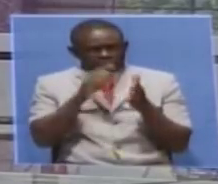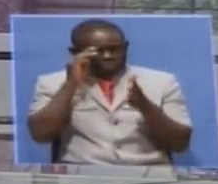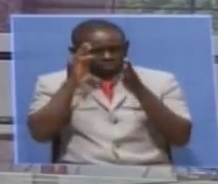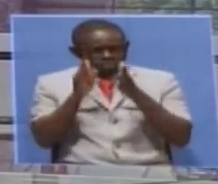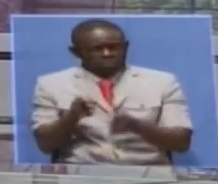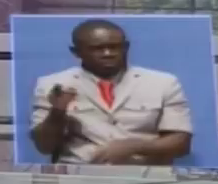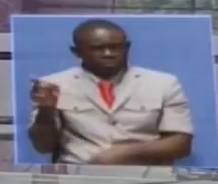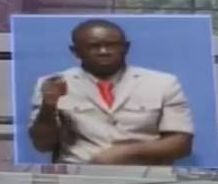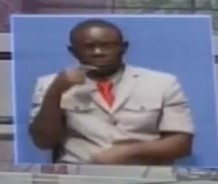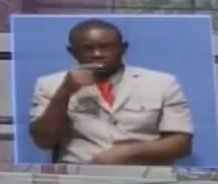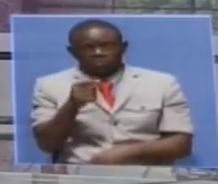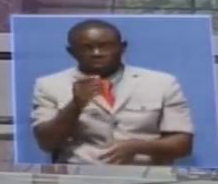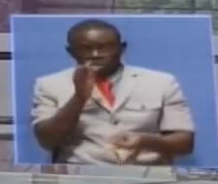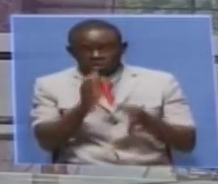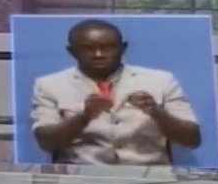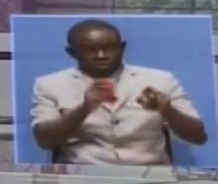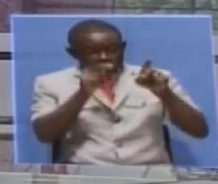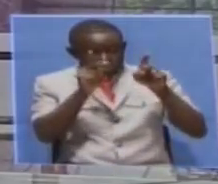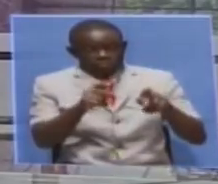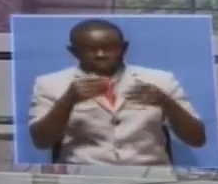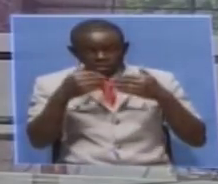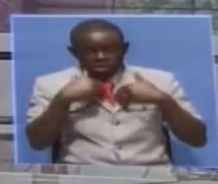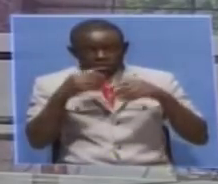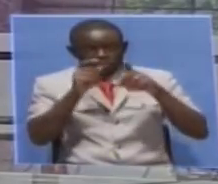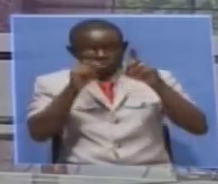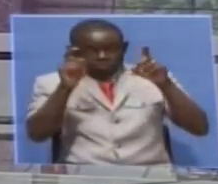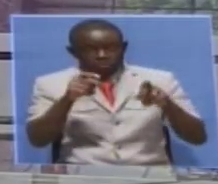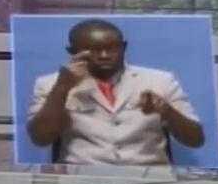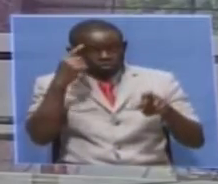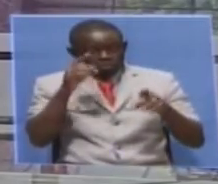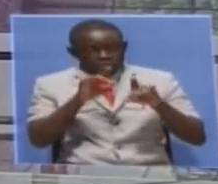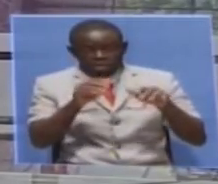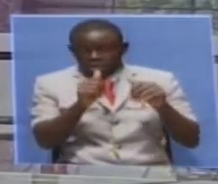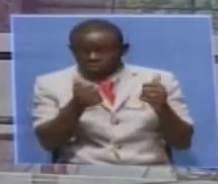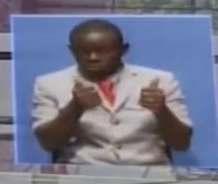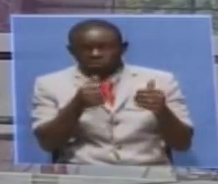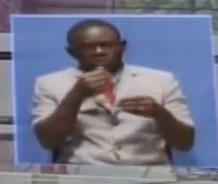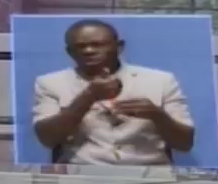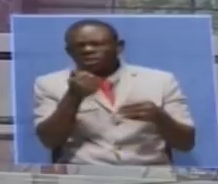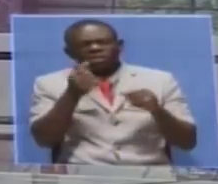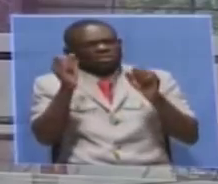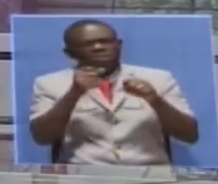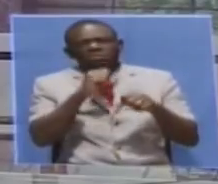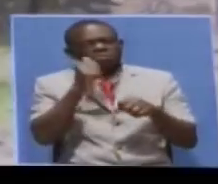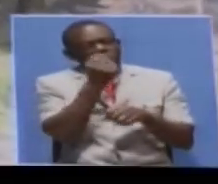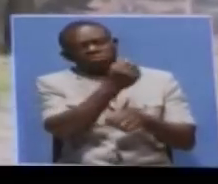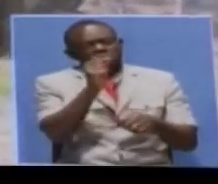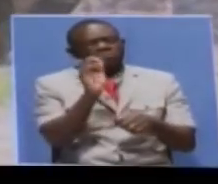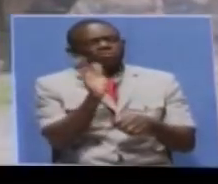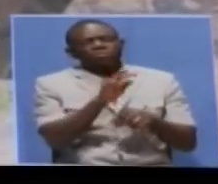which occur due to lack of proof of ownership, especially for vulnerable people. Details in this report.